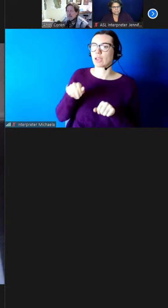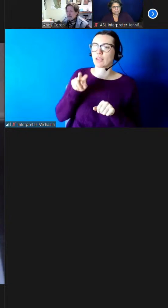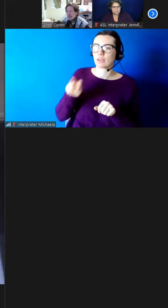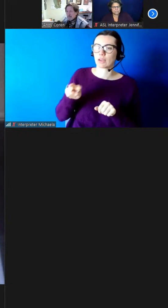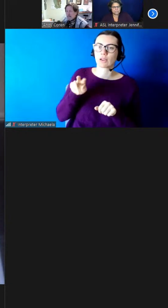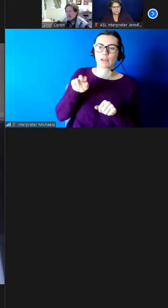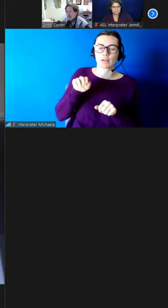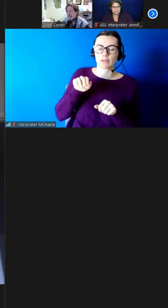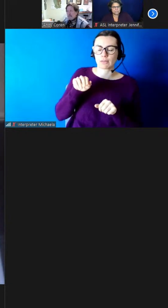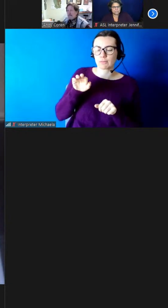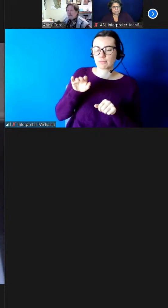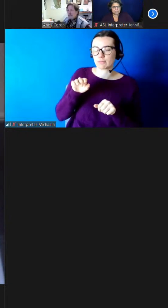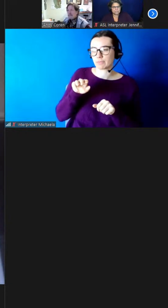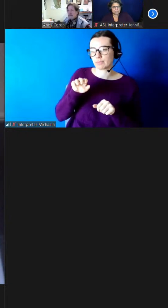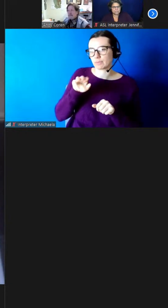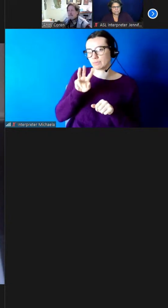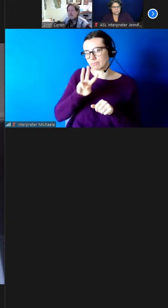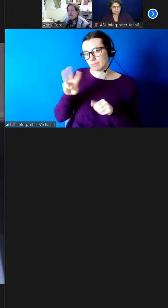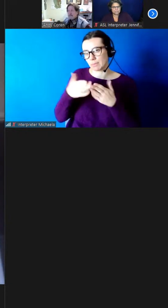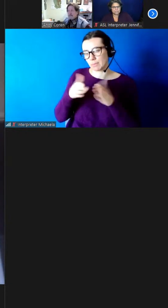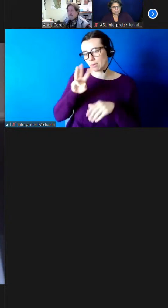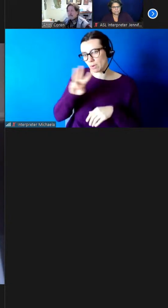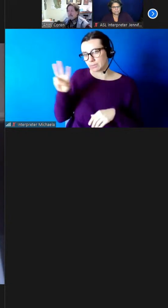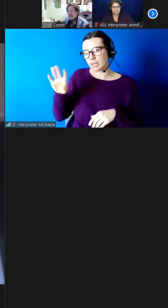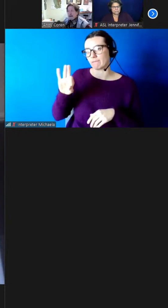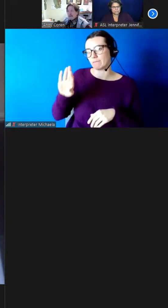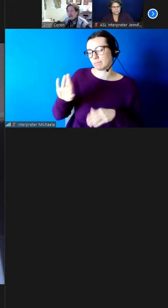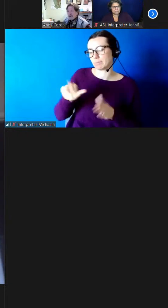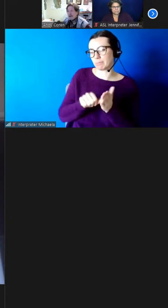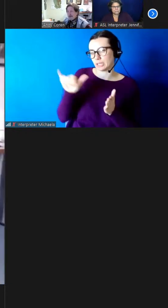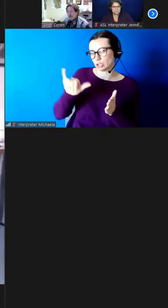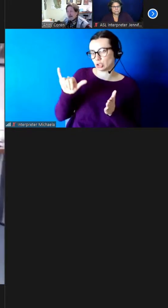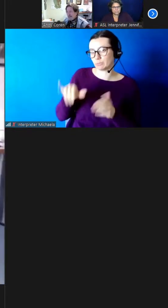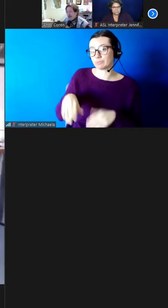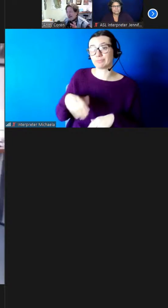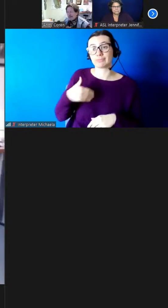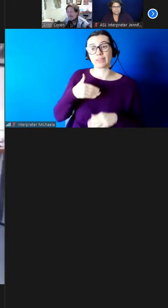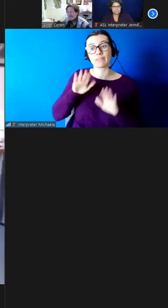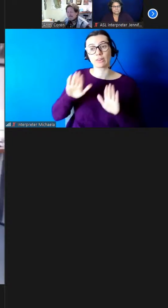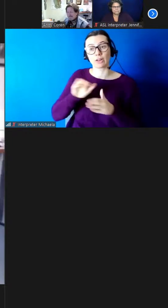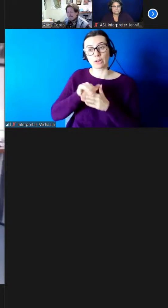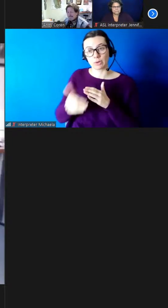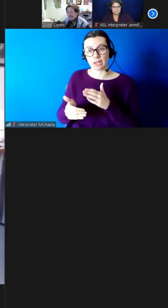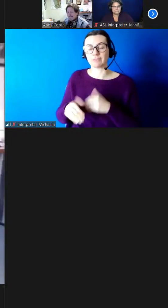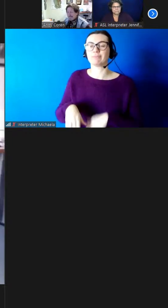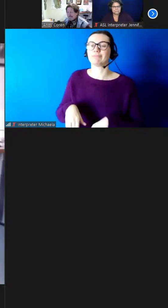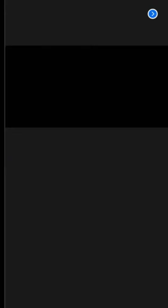So hope you have a great weekend, and thanks again. Thank you, and have a good day.